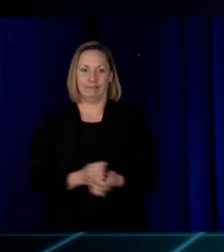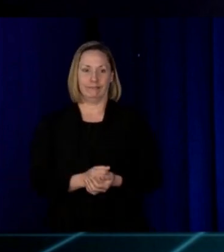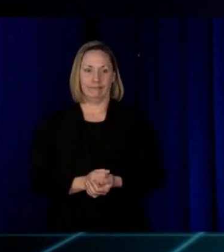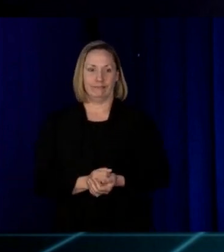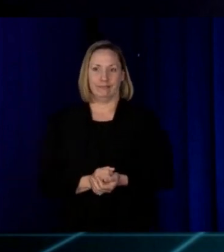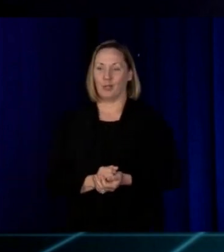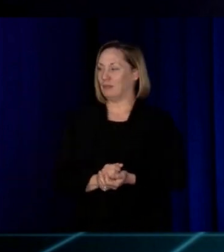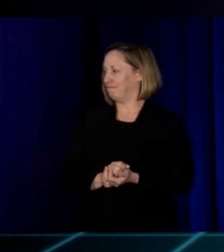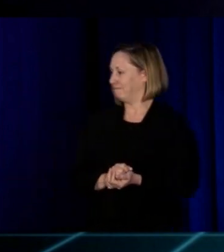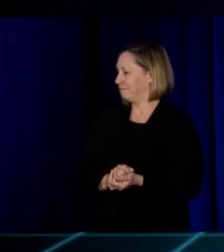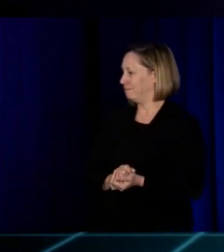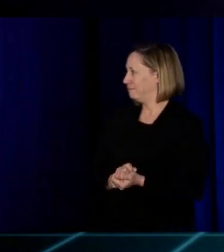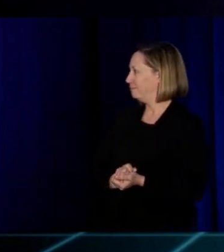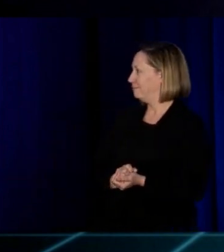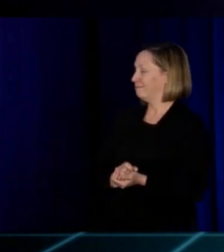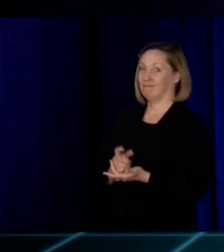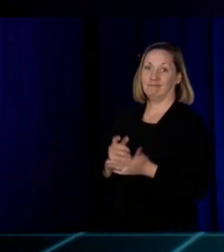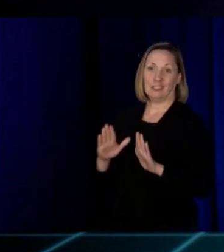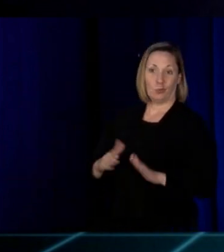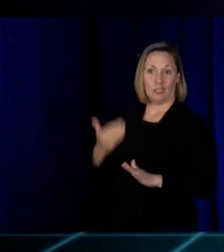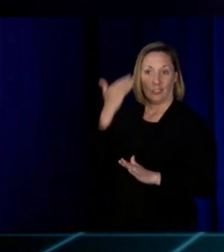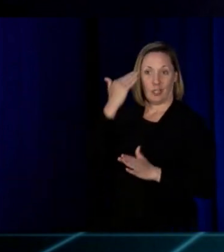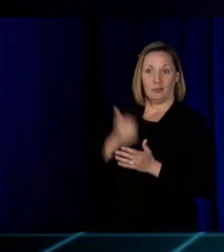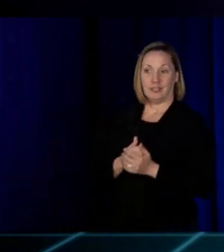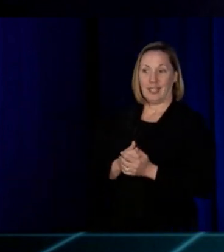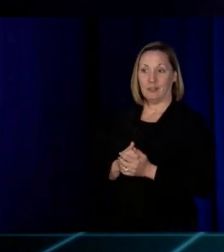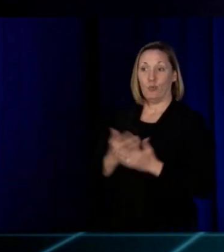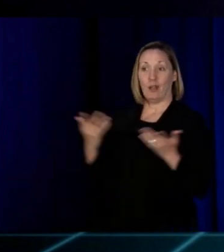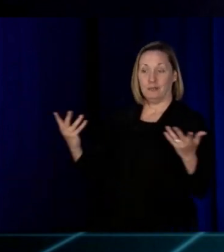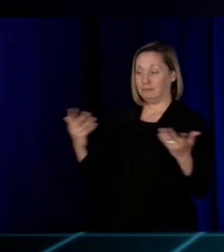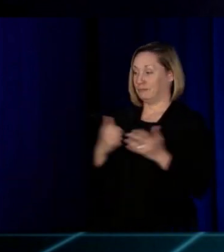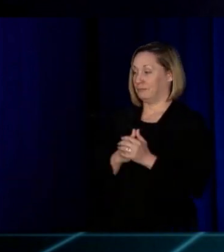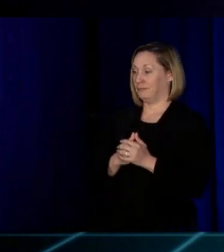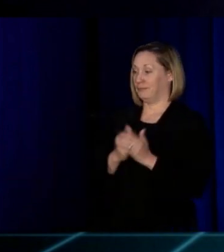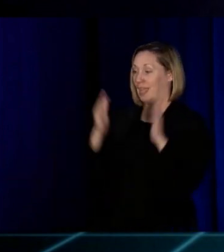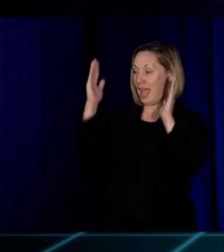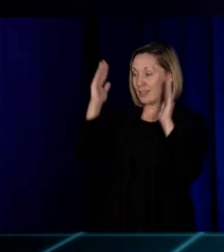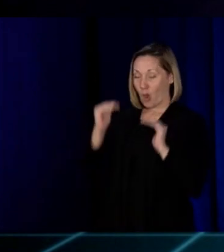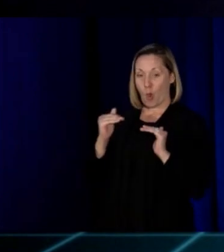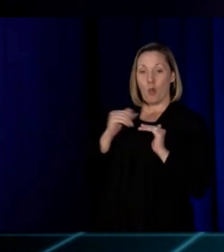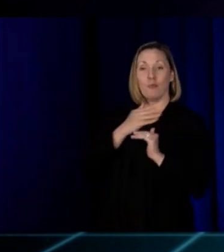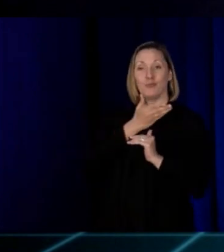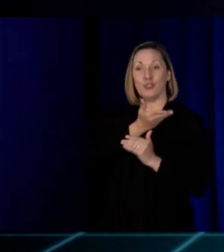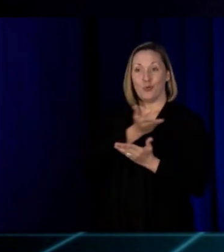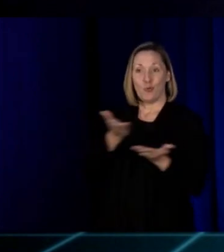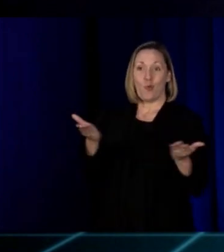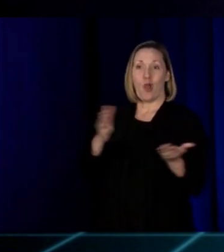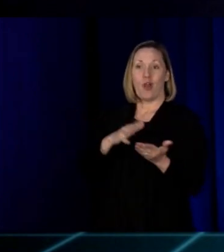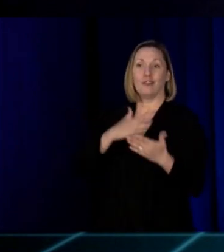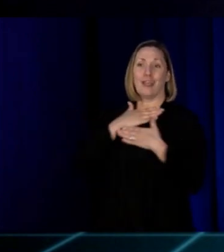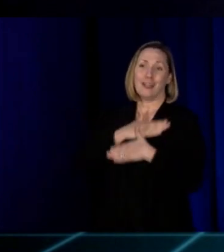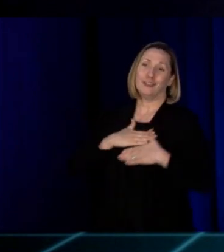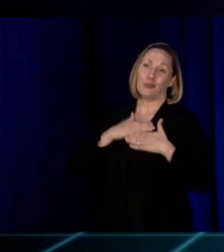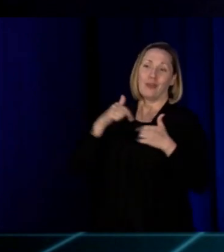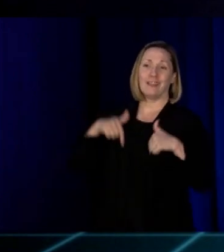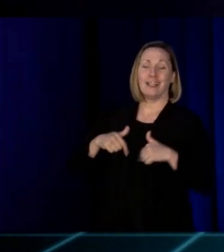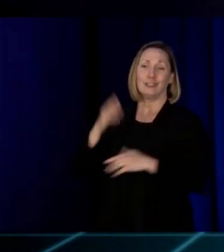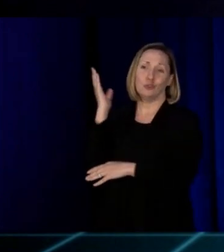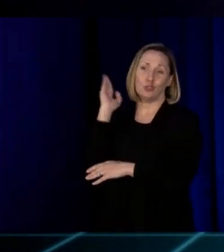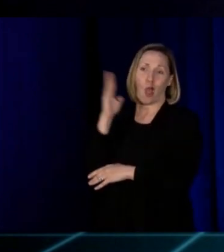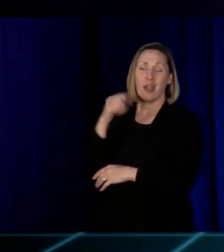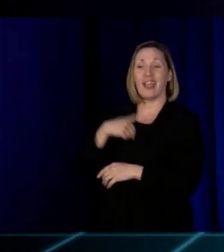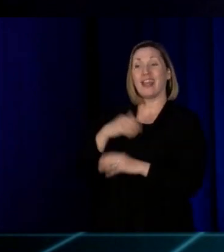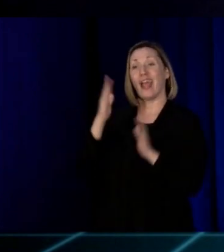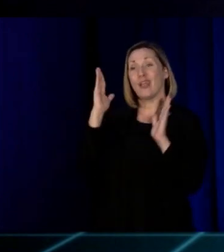Okay, that's great to know. Yeah. Well, I hope that you all enjoyed this talk, and I hope that in the end you